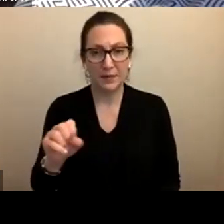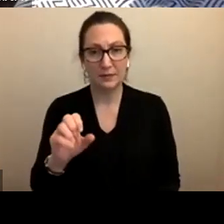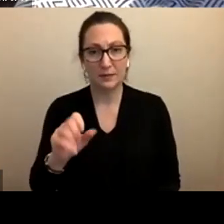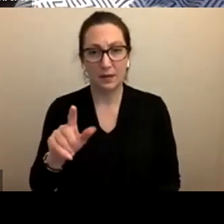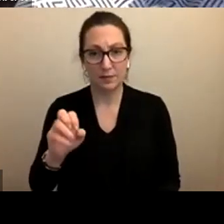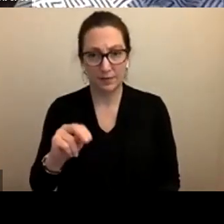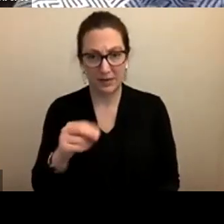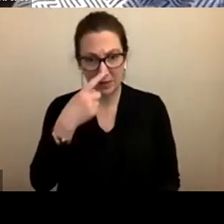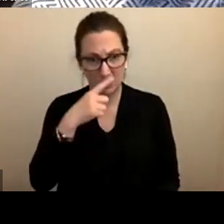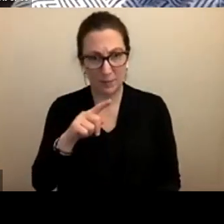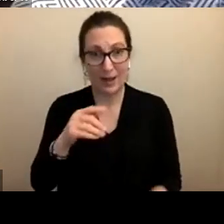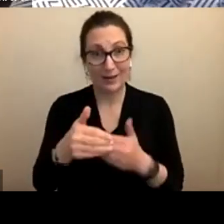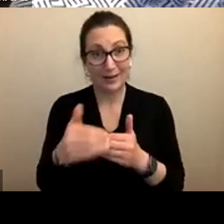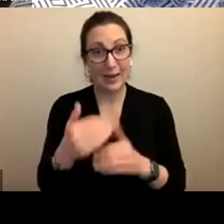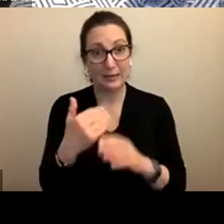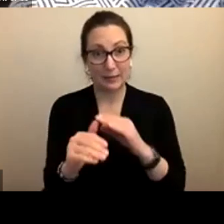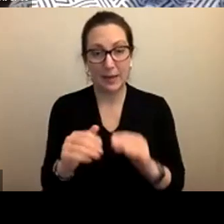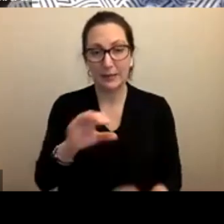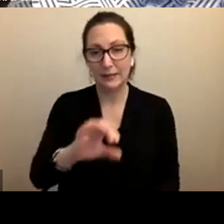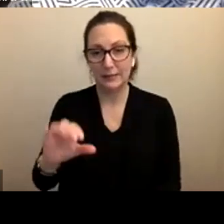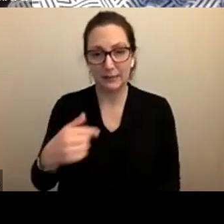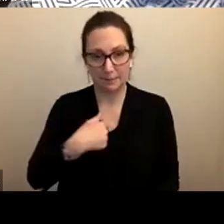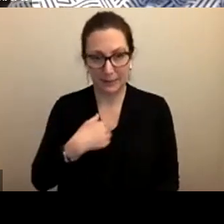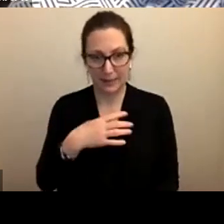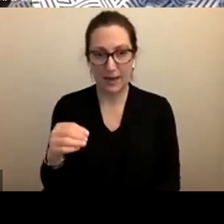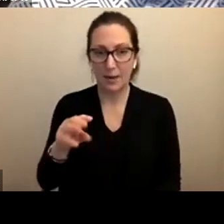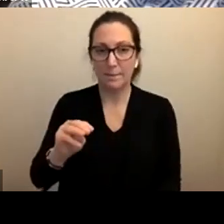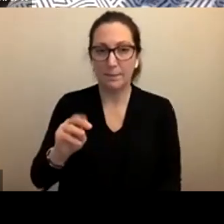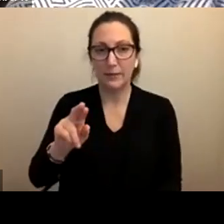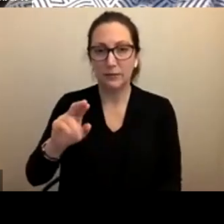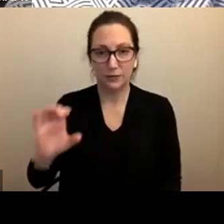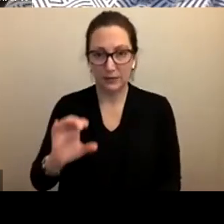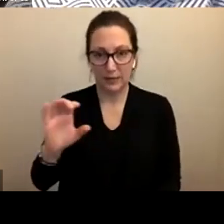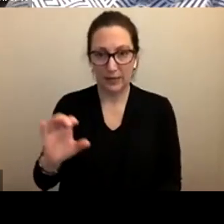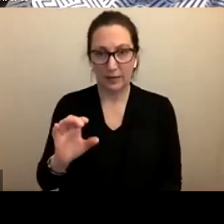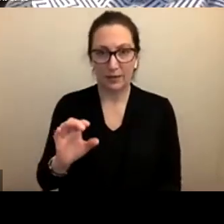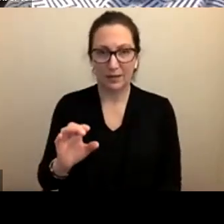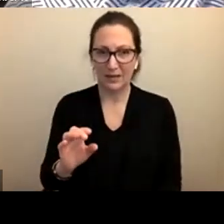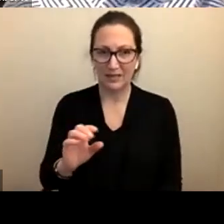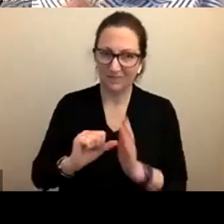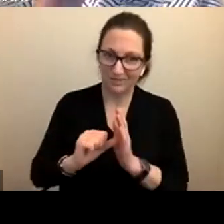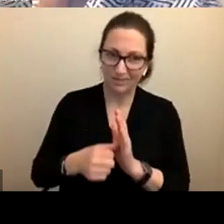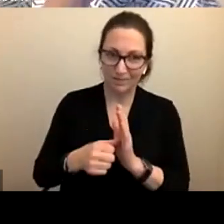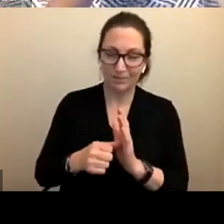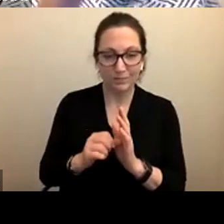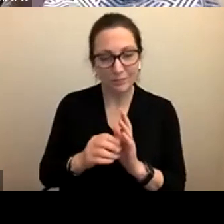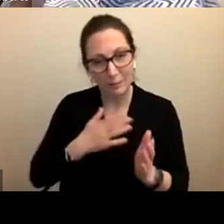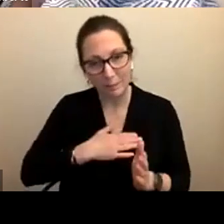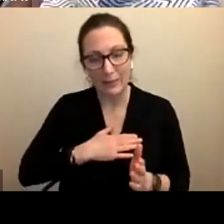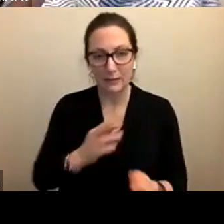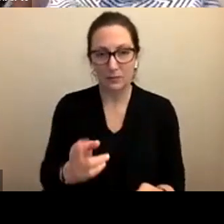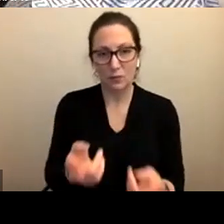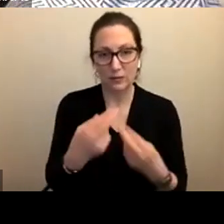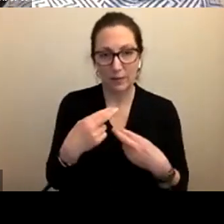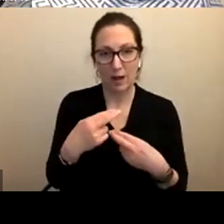and Mr. Contampasas? Yes. And express really the urgency of receiving a response to